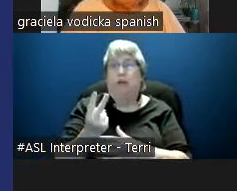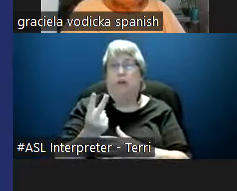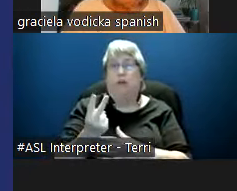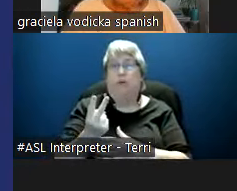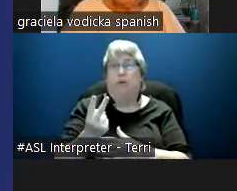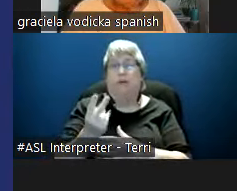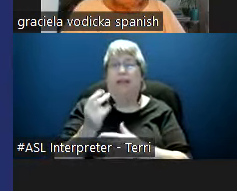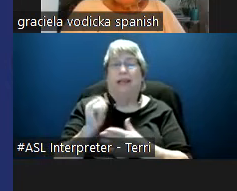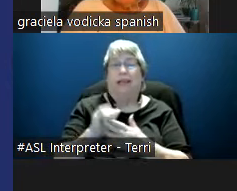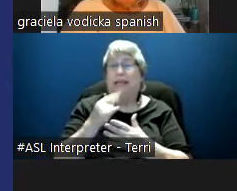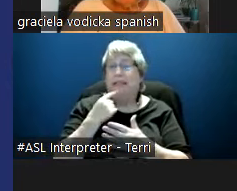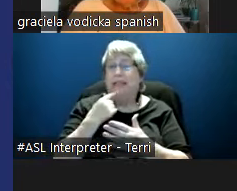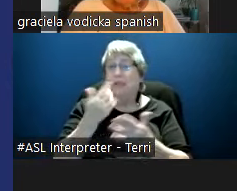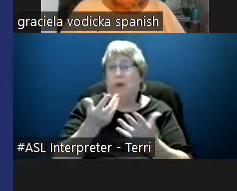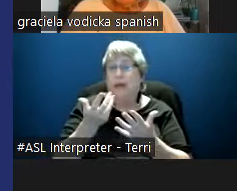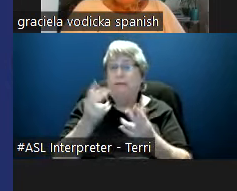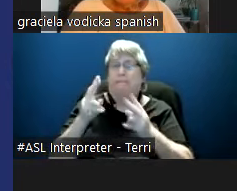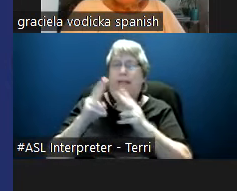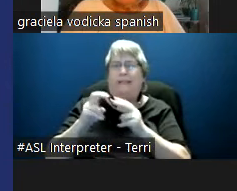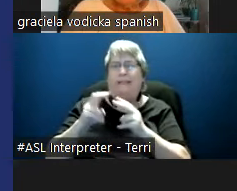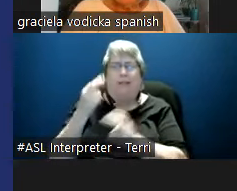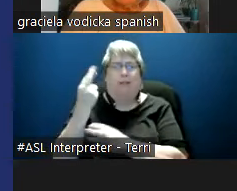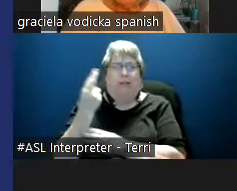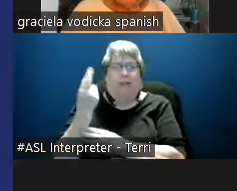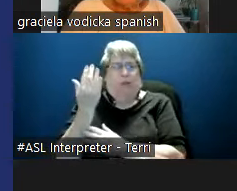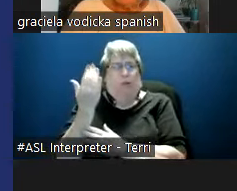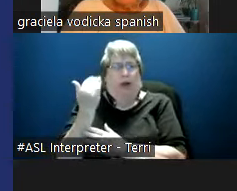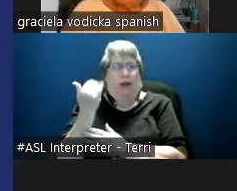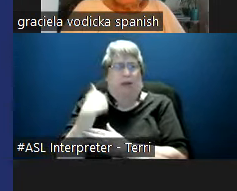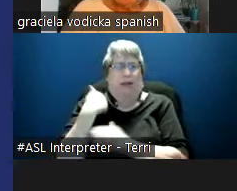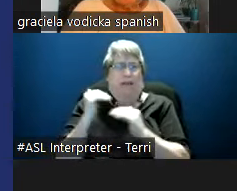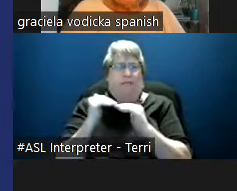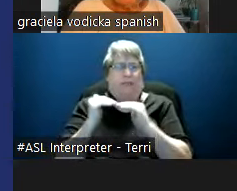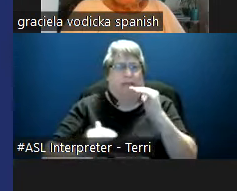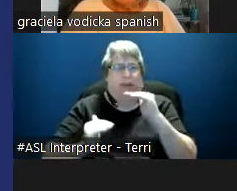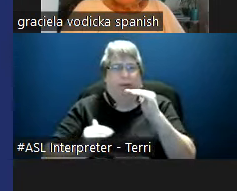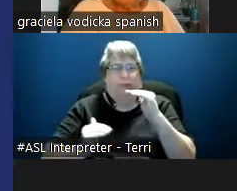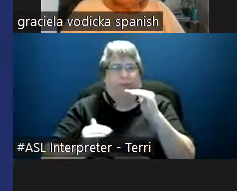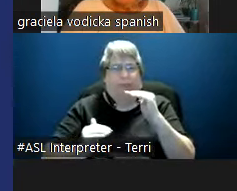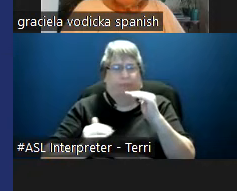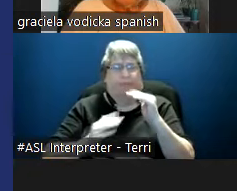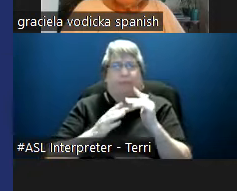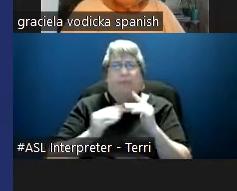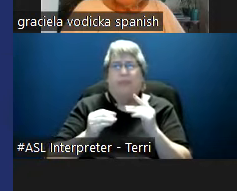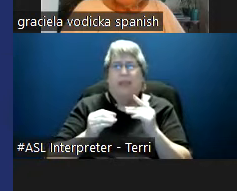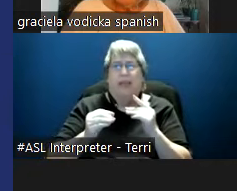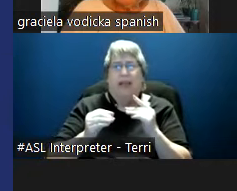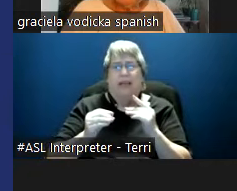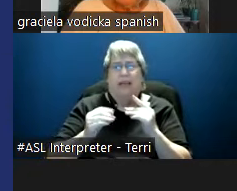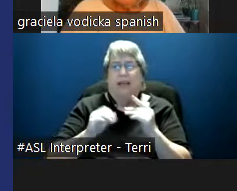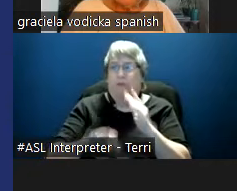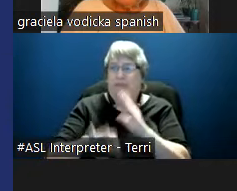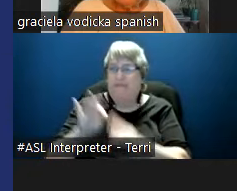the causes of disparities within the CMS programs and address inequities in policies